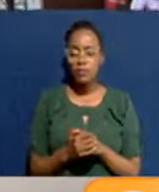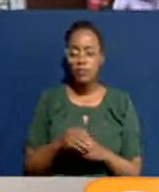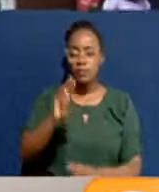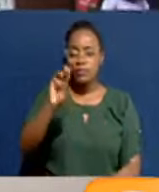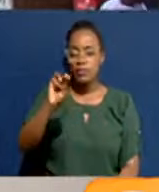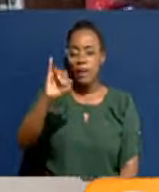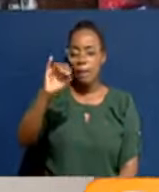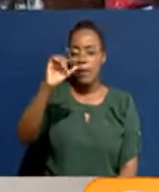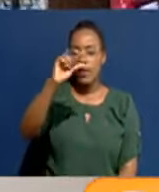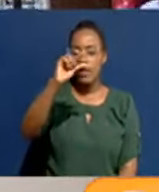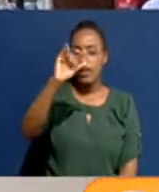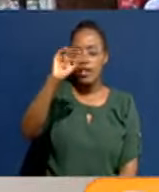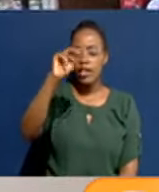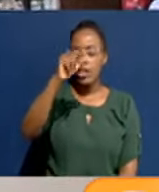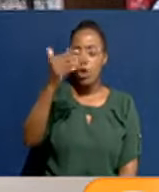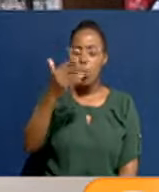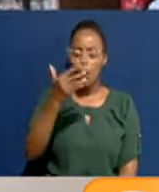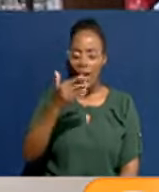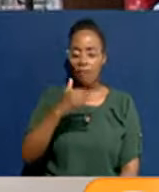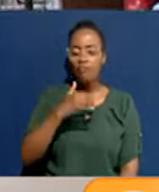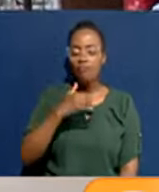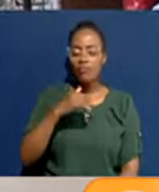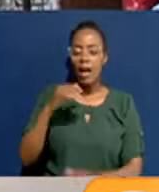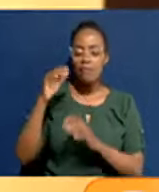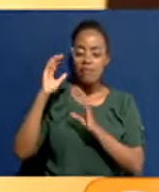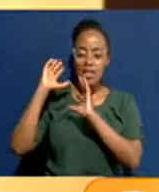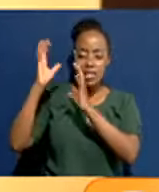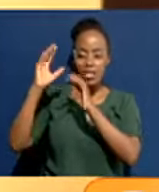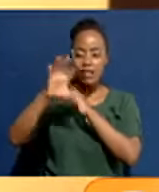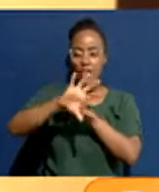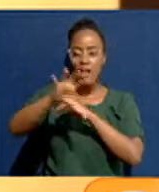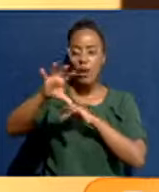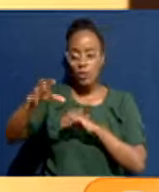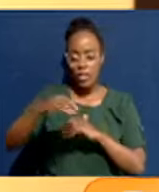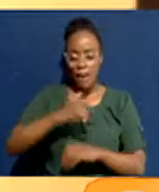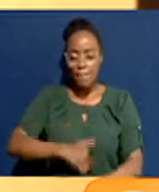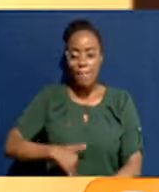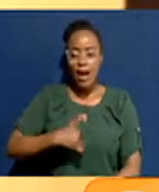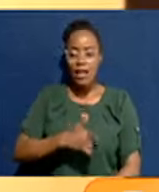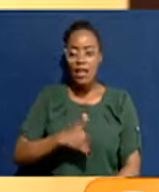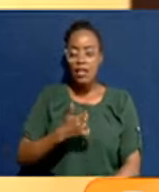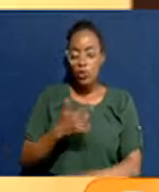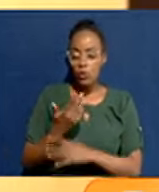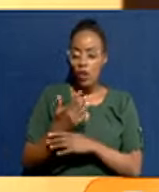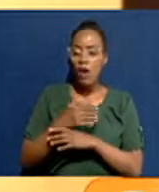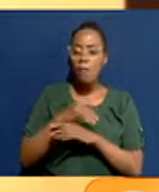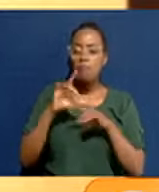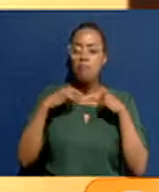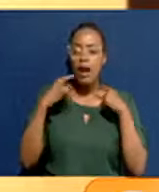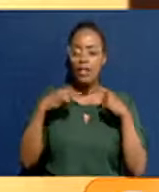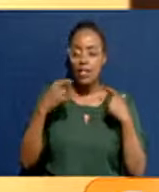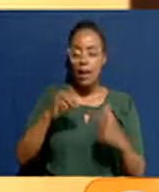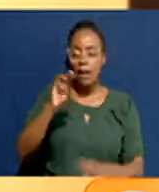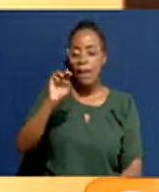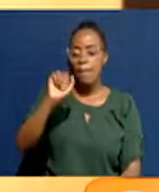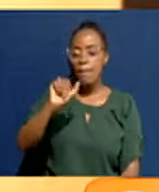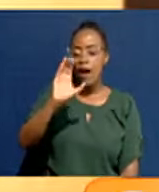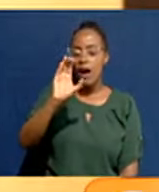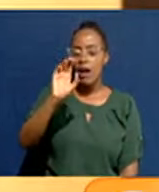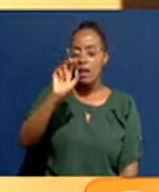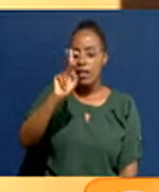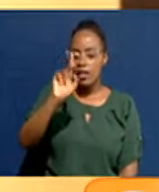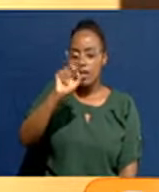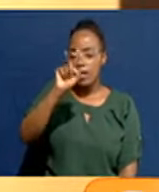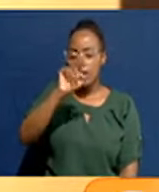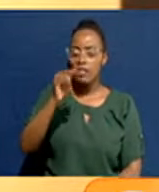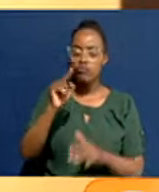Migingo village in Malindi, Kilifi County. This is where the controversial pastor Paul Mackenzie is believed to have first set foot